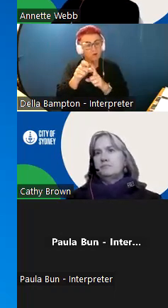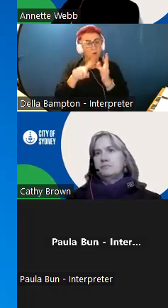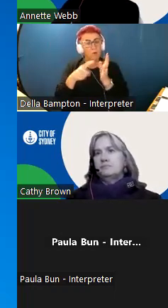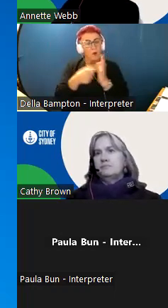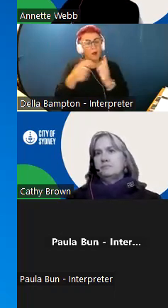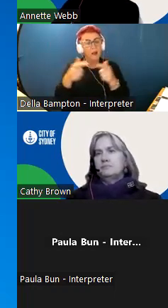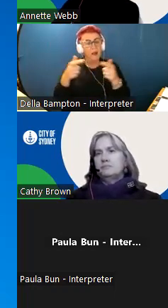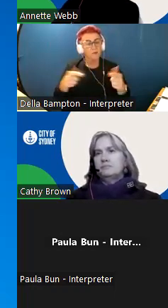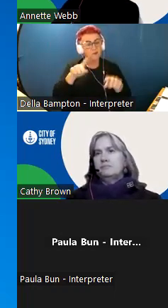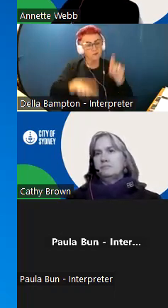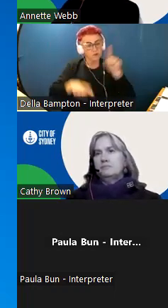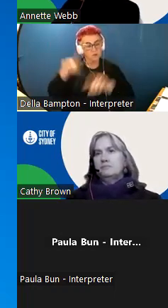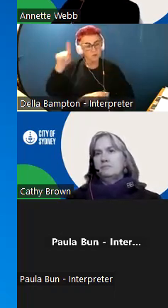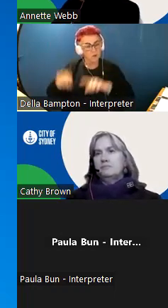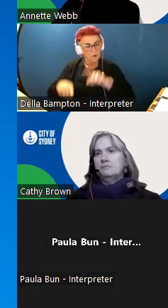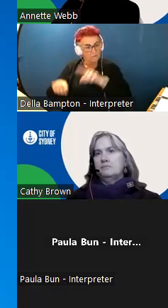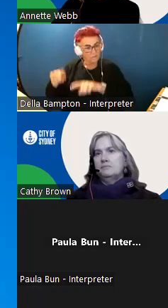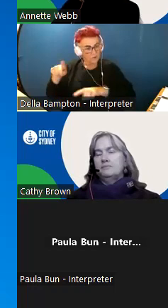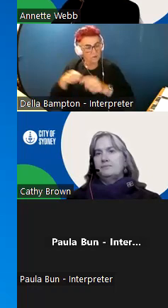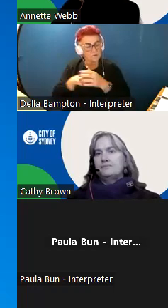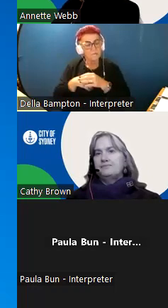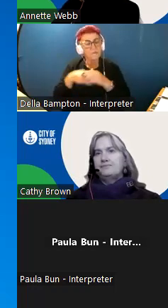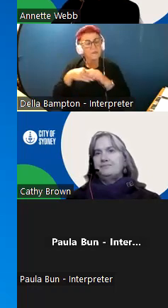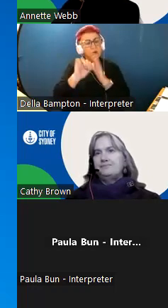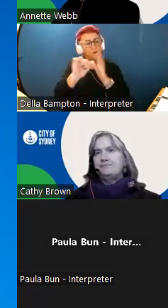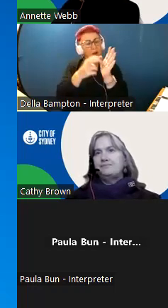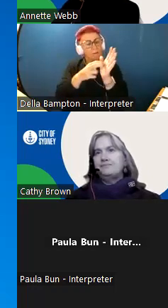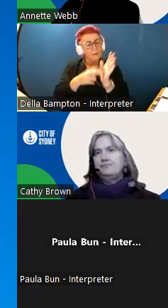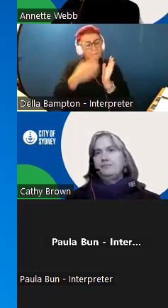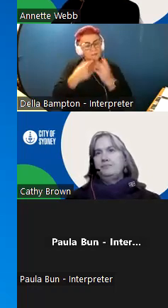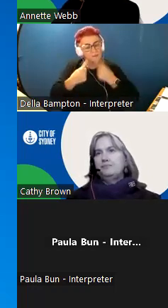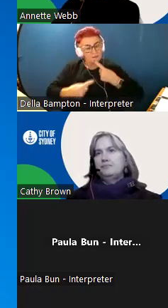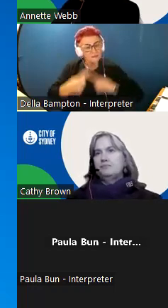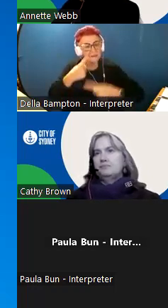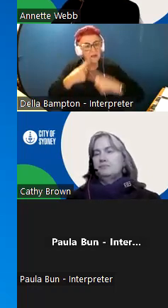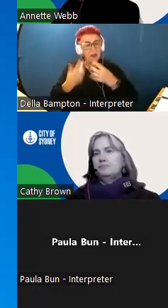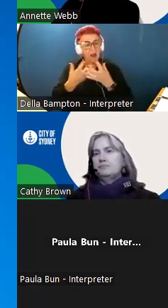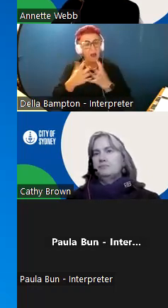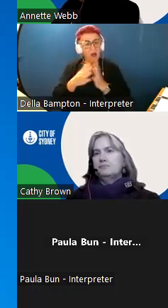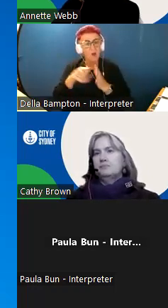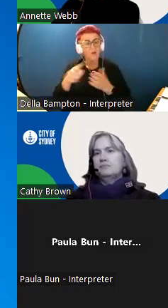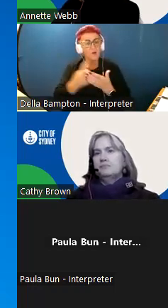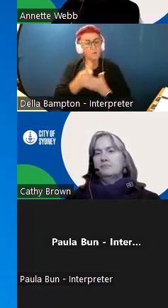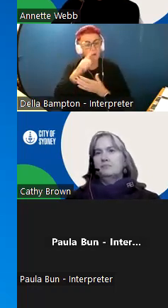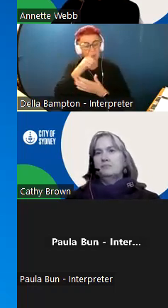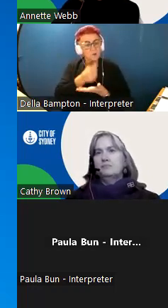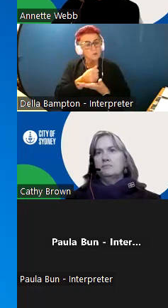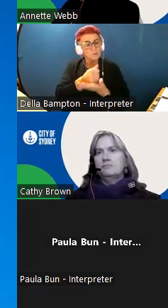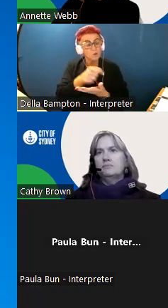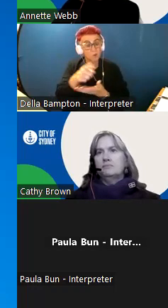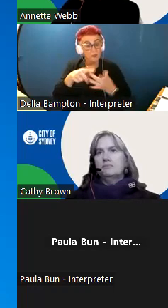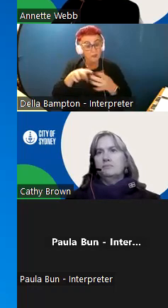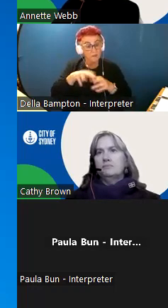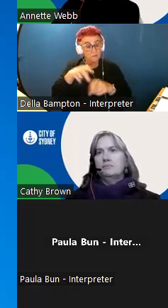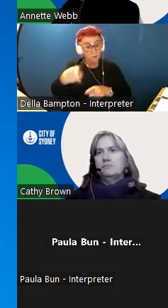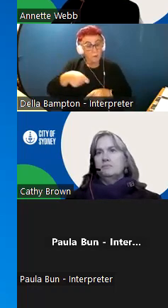linguistically diverse. In your application, you can tell us how the opportunity will support you. If you are a member of these communities